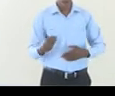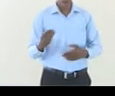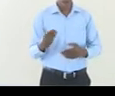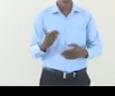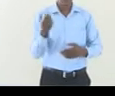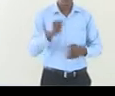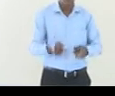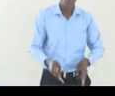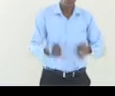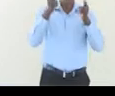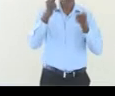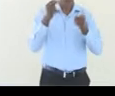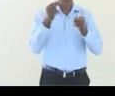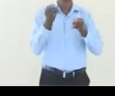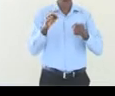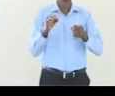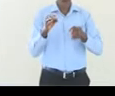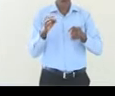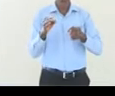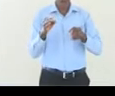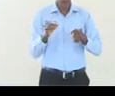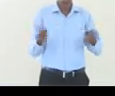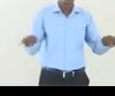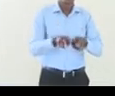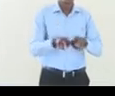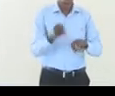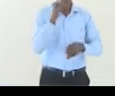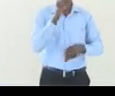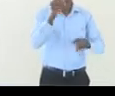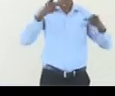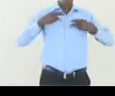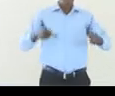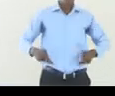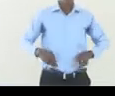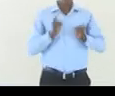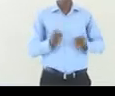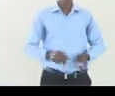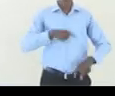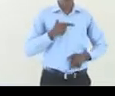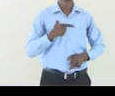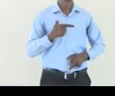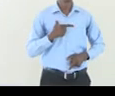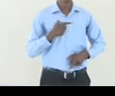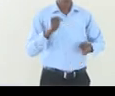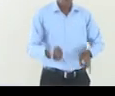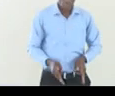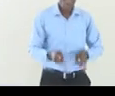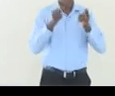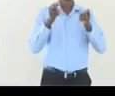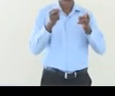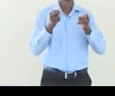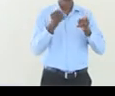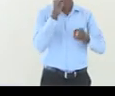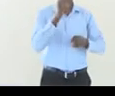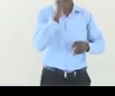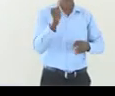And the highest in the scale of values is not physical human life. The highest in the scale of